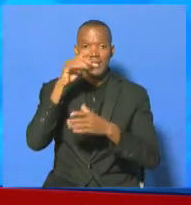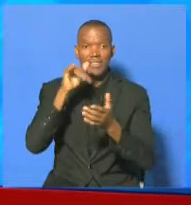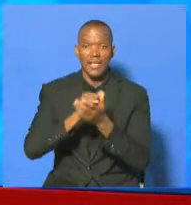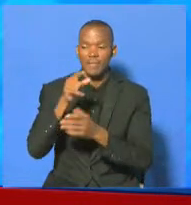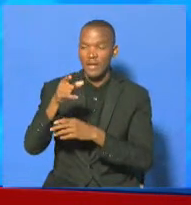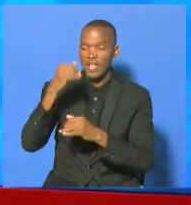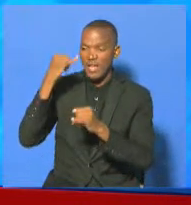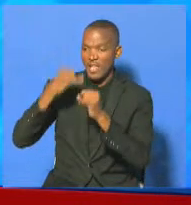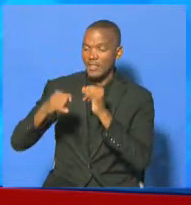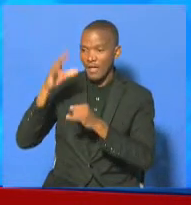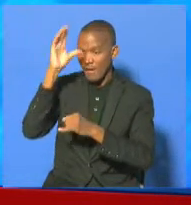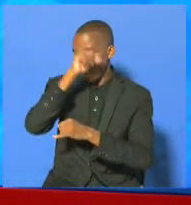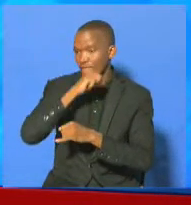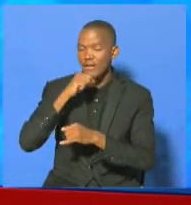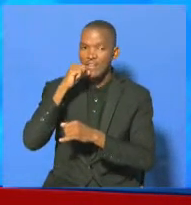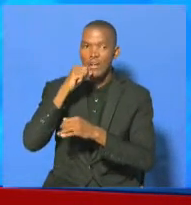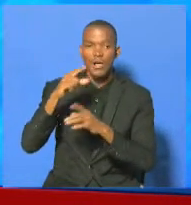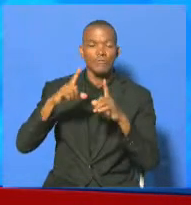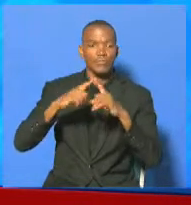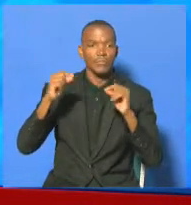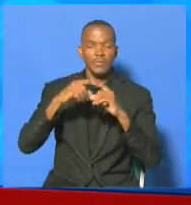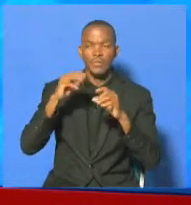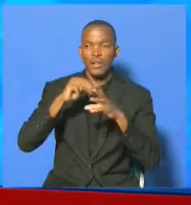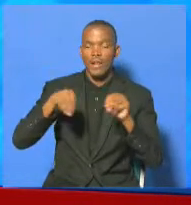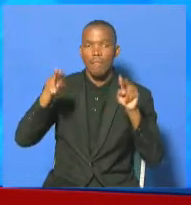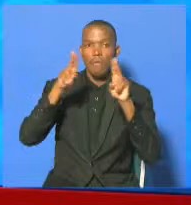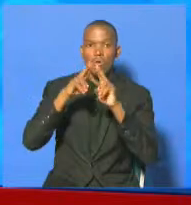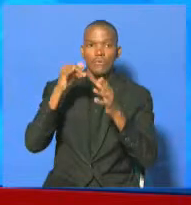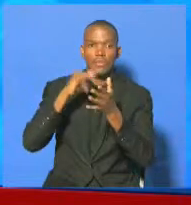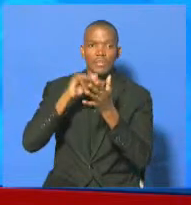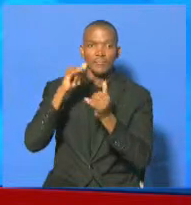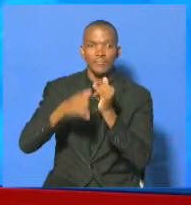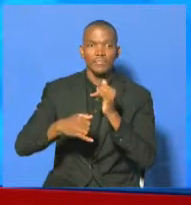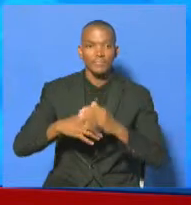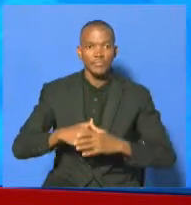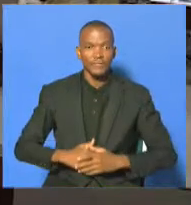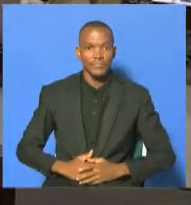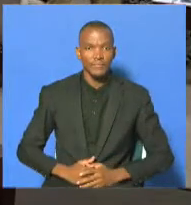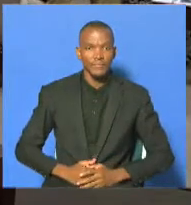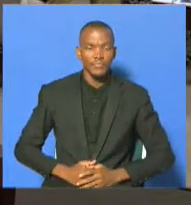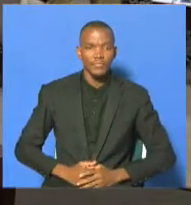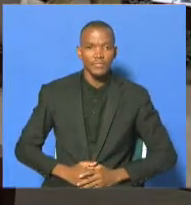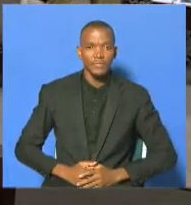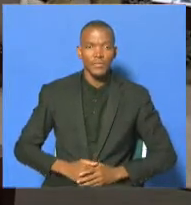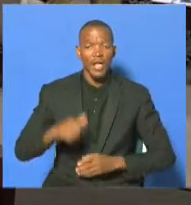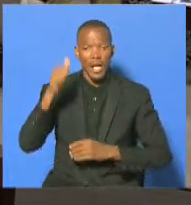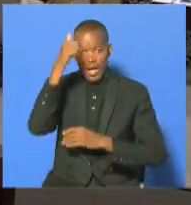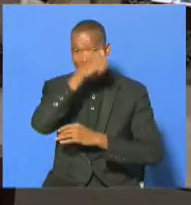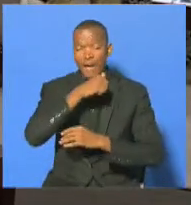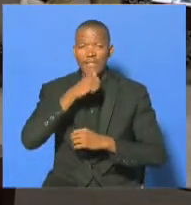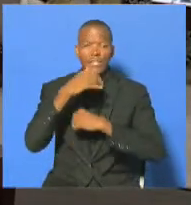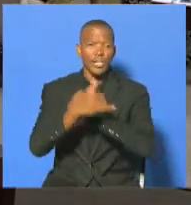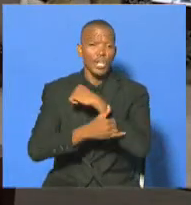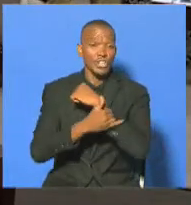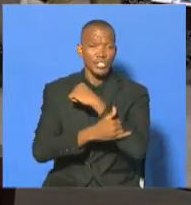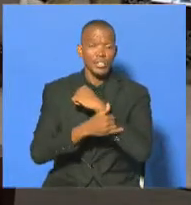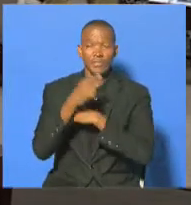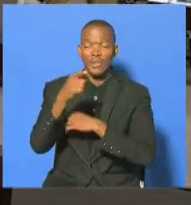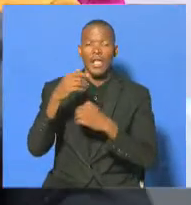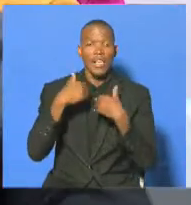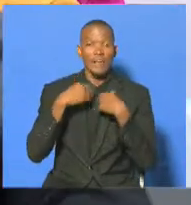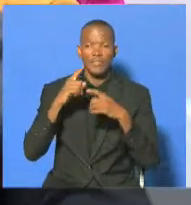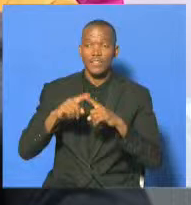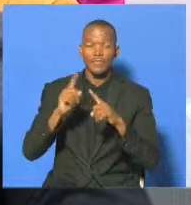just-ended Africa-Japan Collaborative Workshop in Maung. Maranyane Samakata. African countries are battling